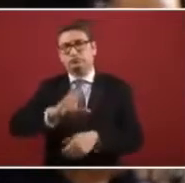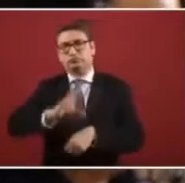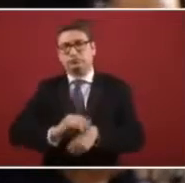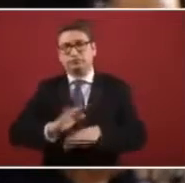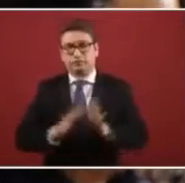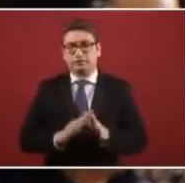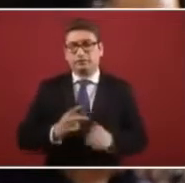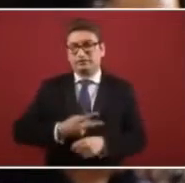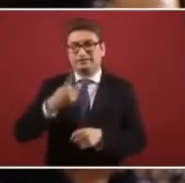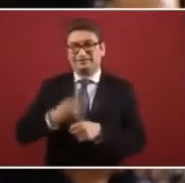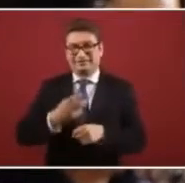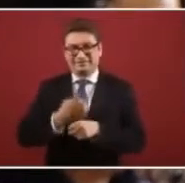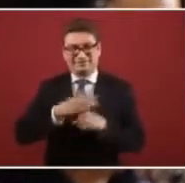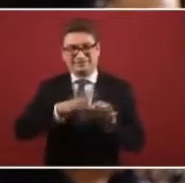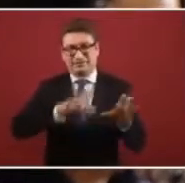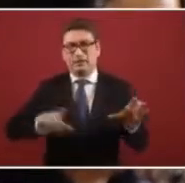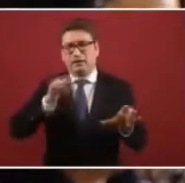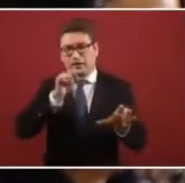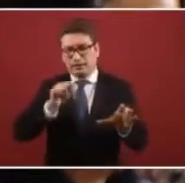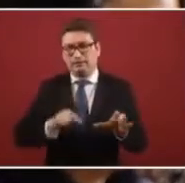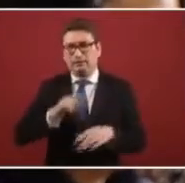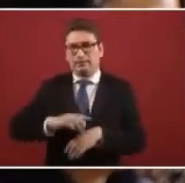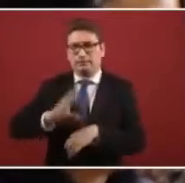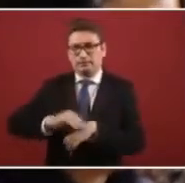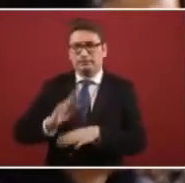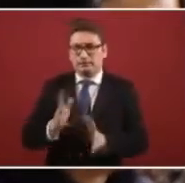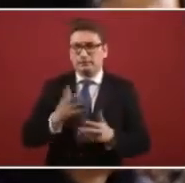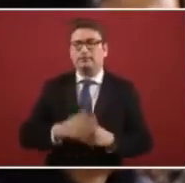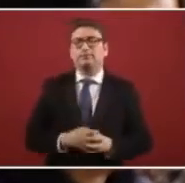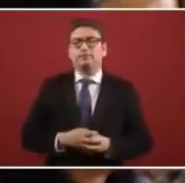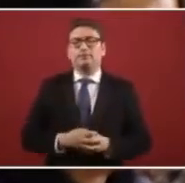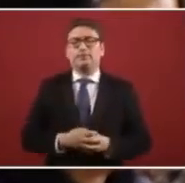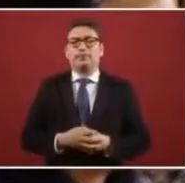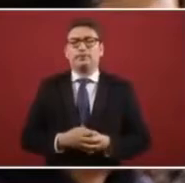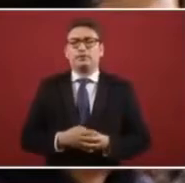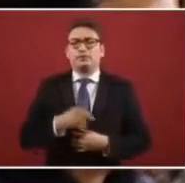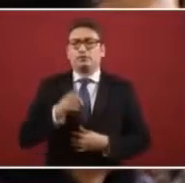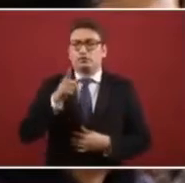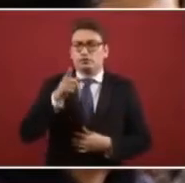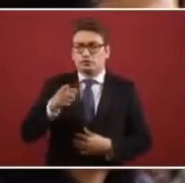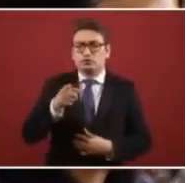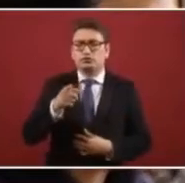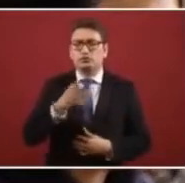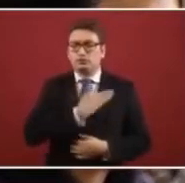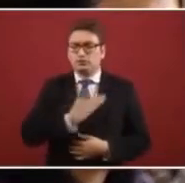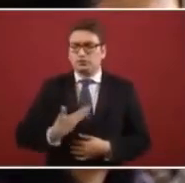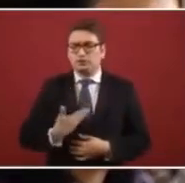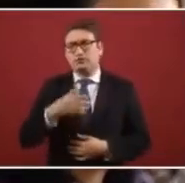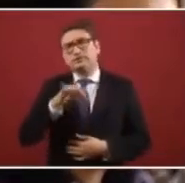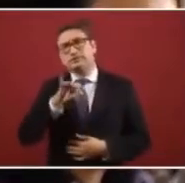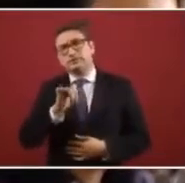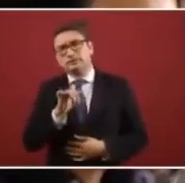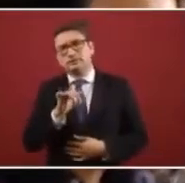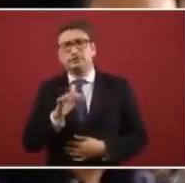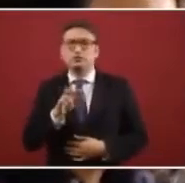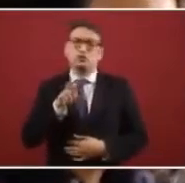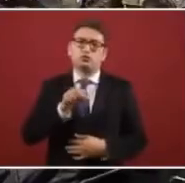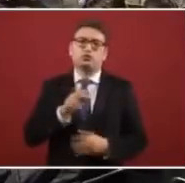in Oaxaca they made it not penalized to have an abortion? What is your posture?